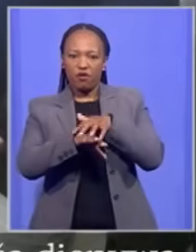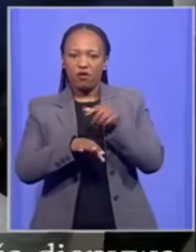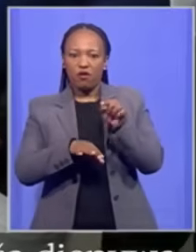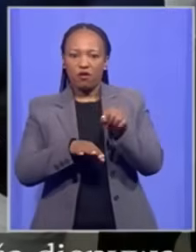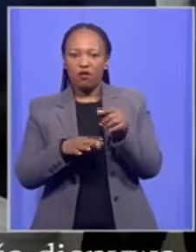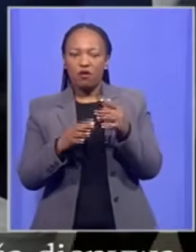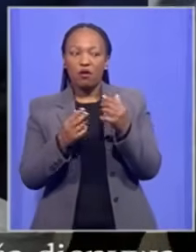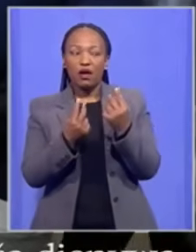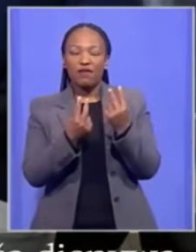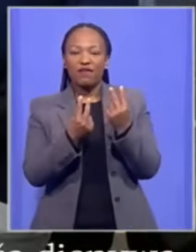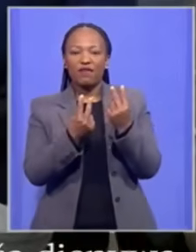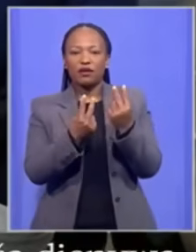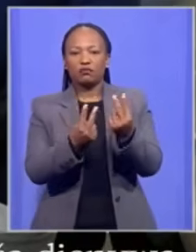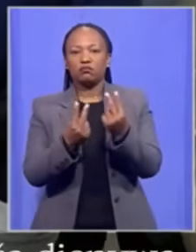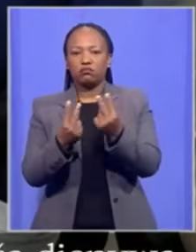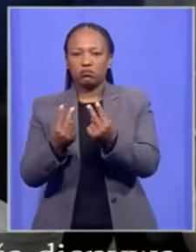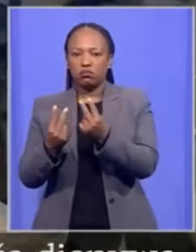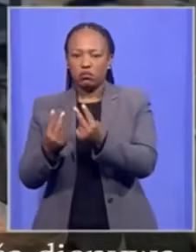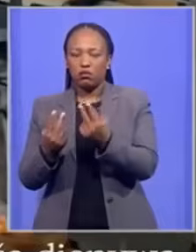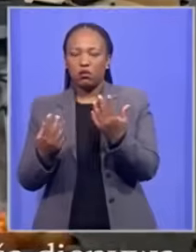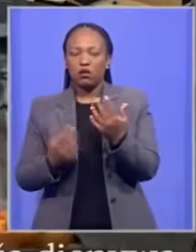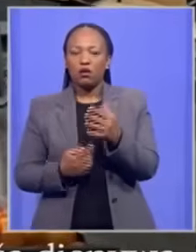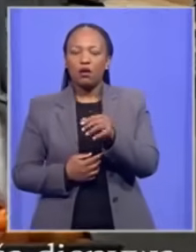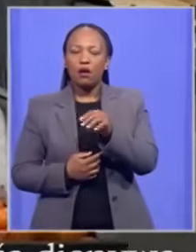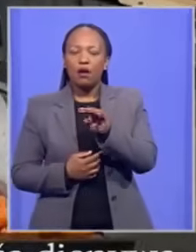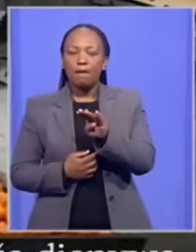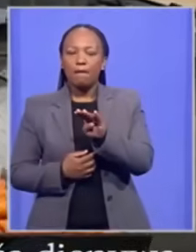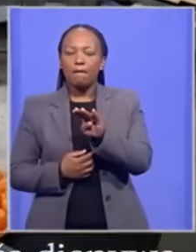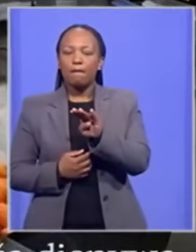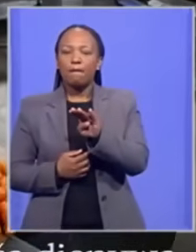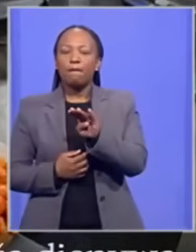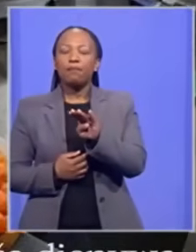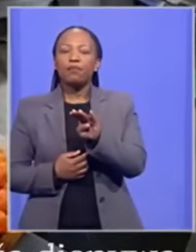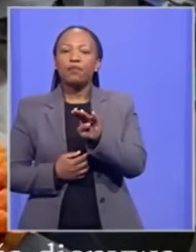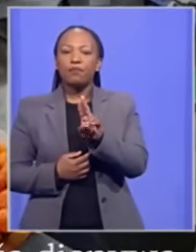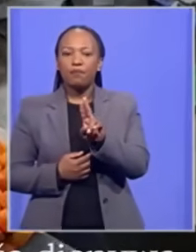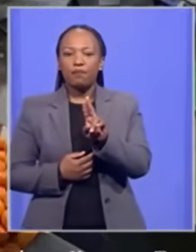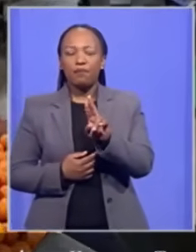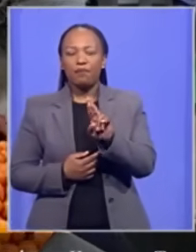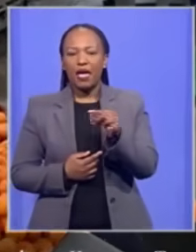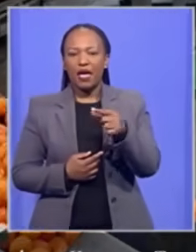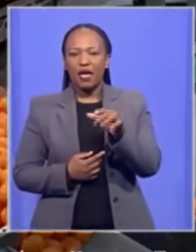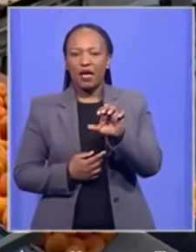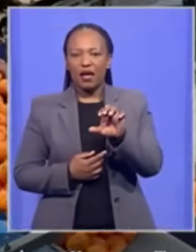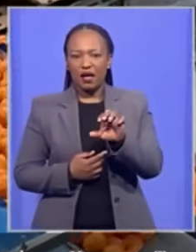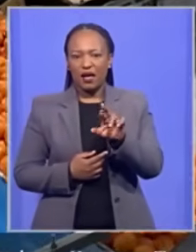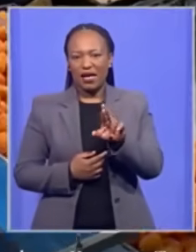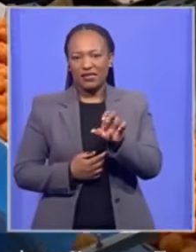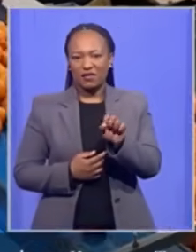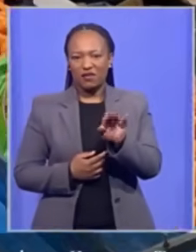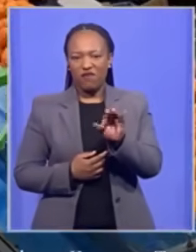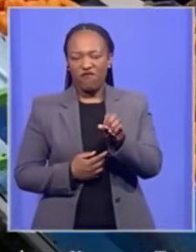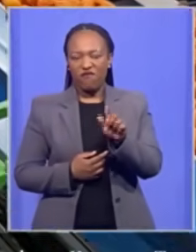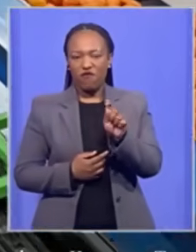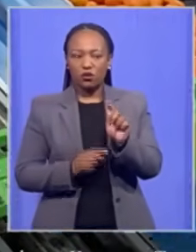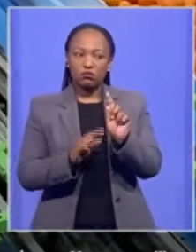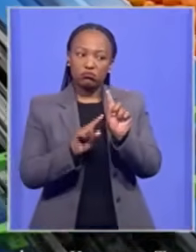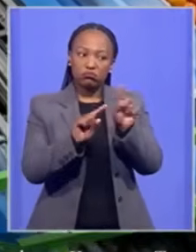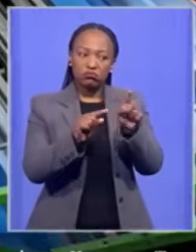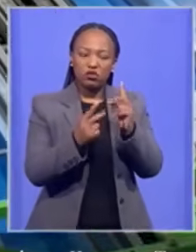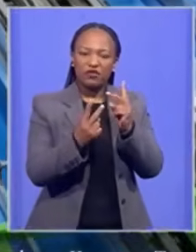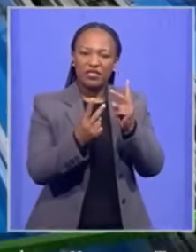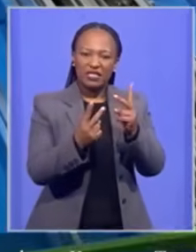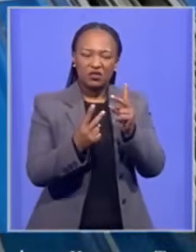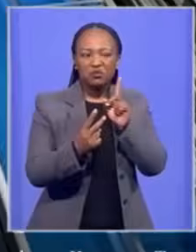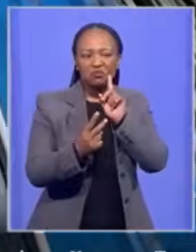ya nageng ya Vegas photo na tibatse go check bona ba eletša gore na ba tšweletša gore na mathata bona ke mafeng.